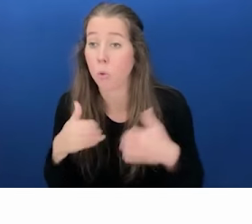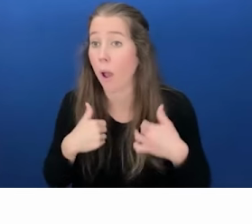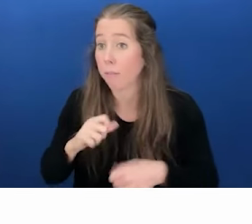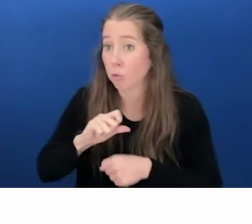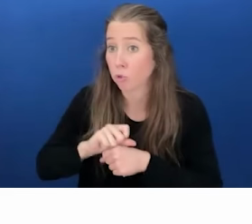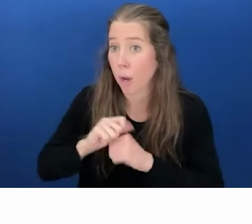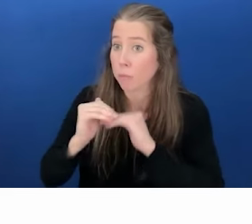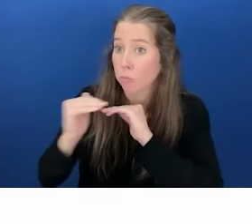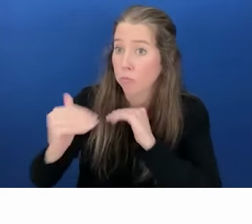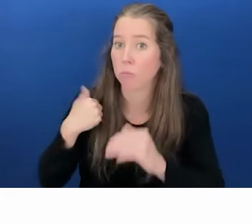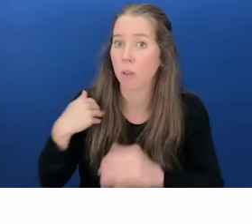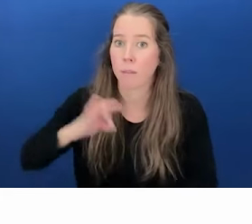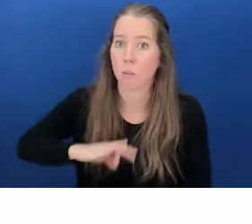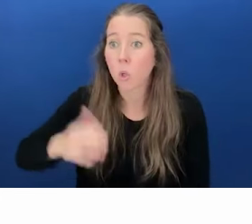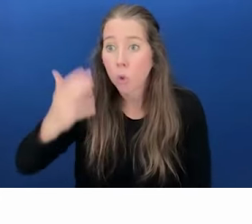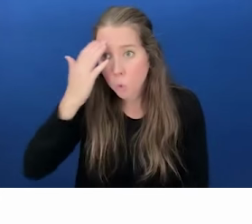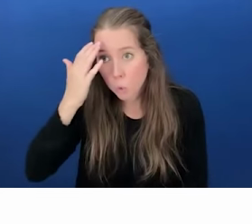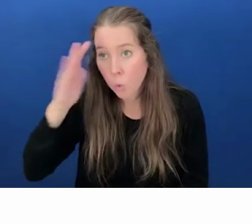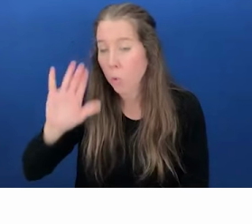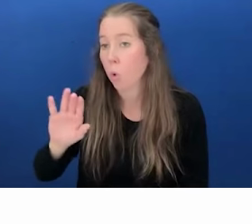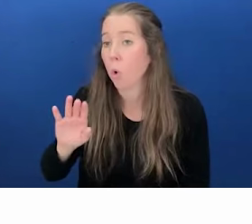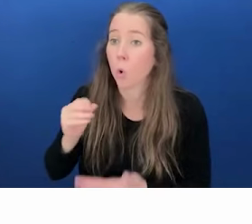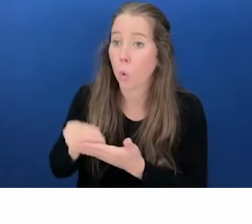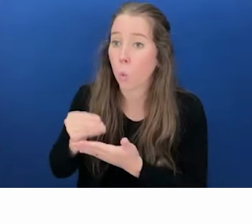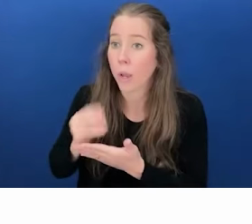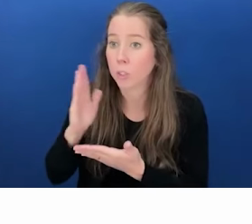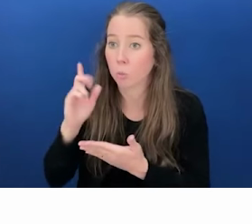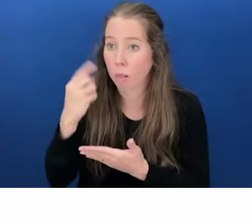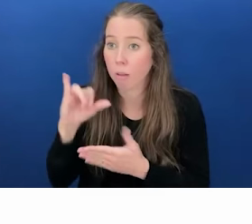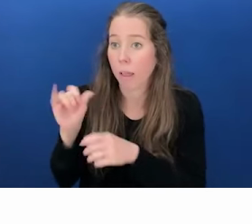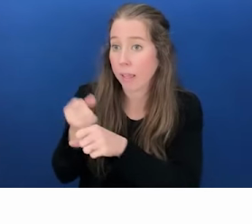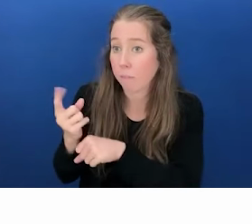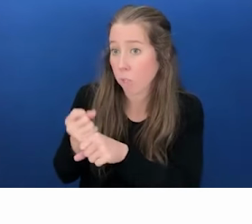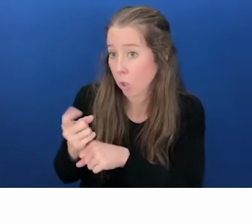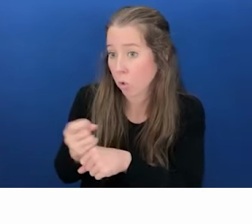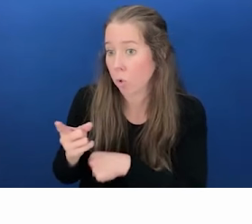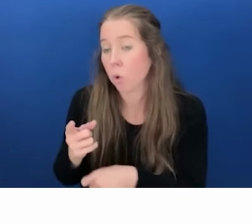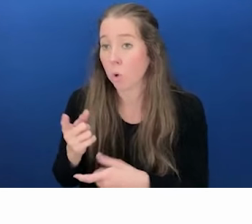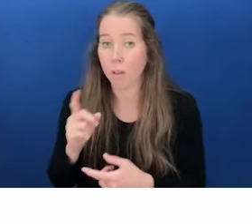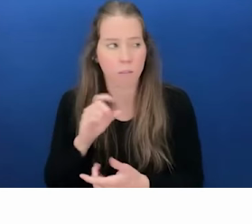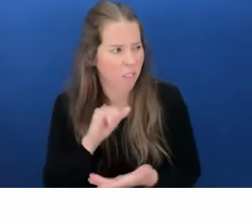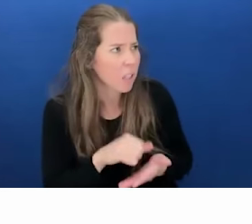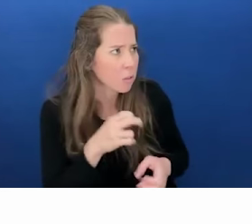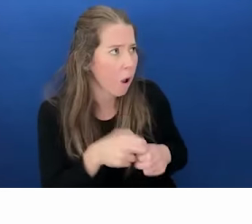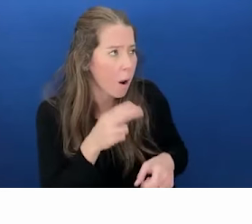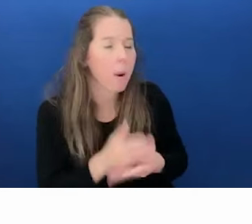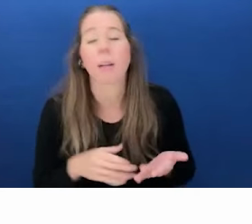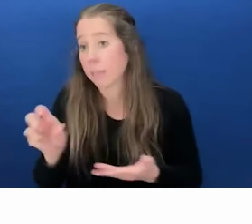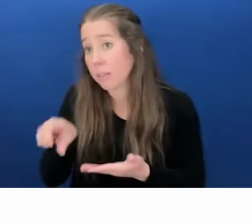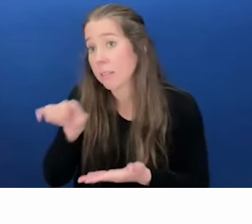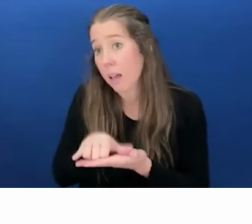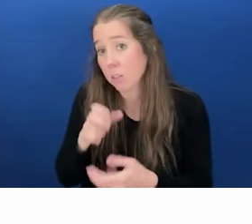you have benefits, you know what your wages are going to be year to year. Yeah. Right? That's the hard part. That's the hard part.